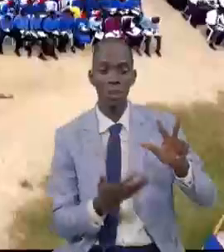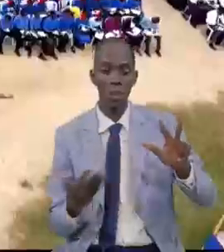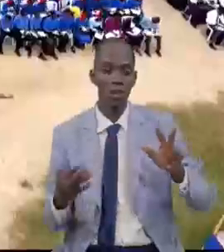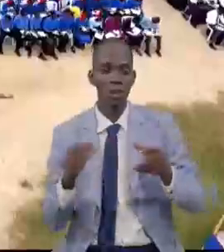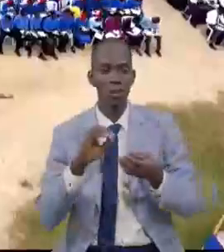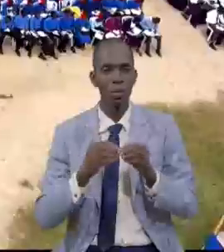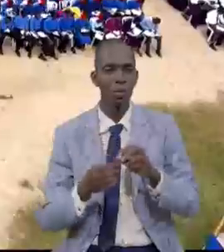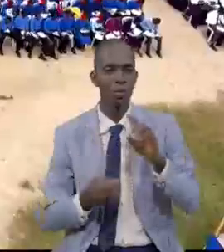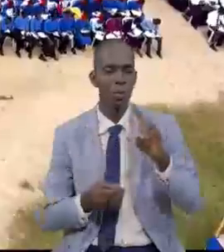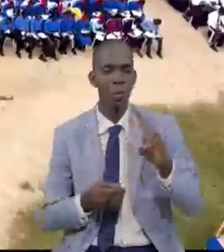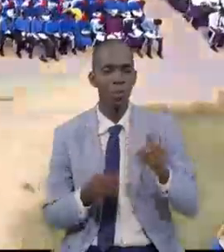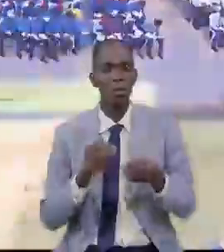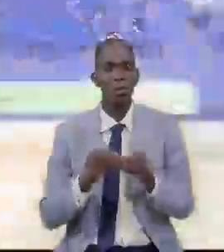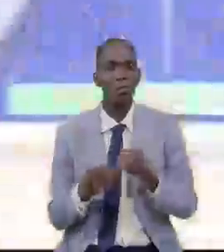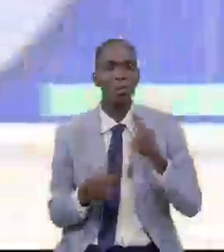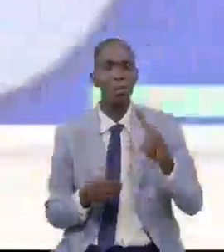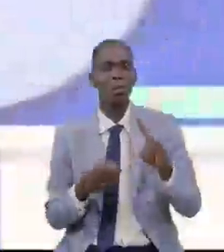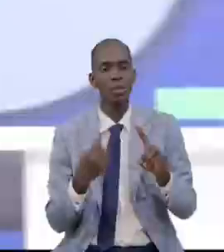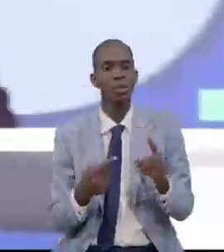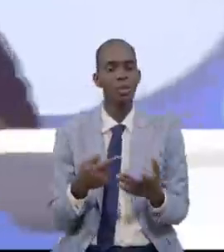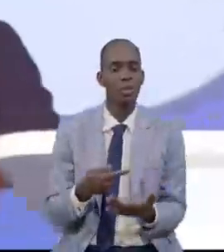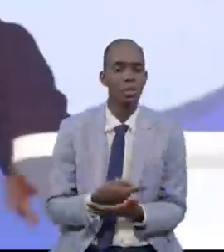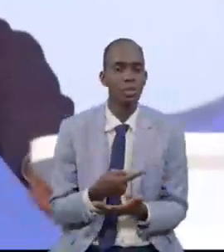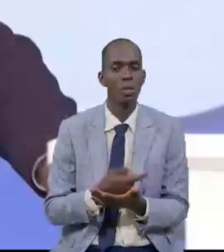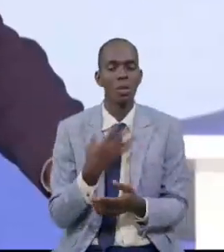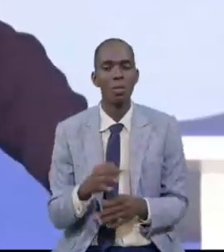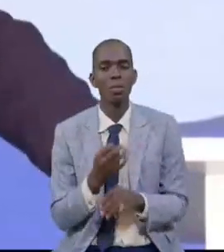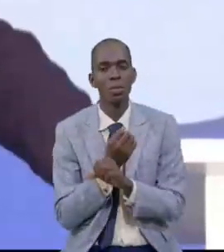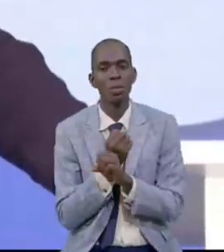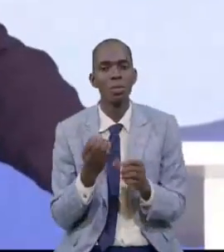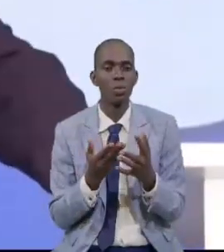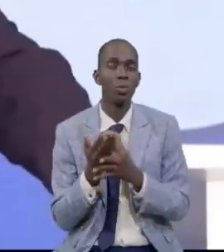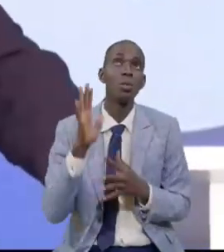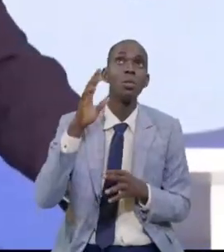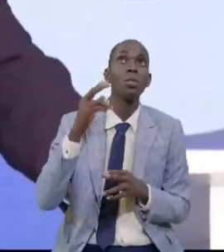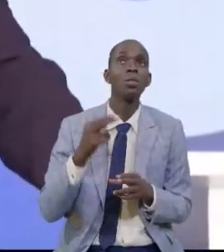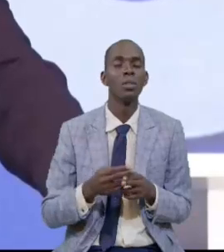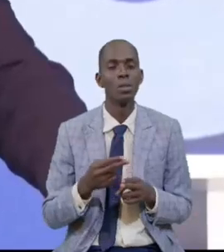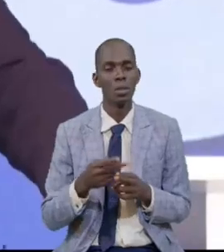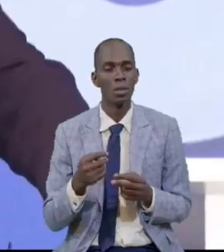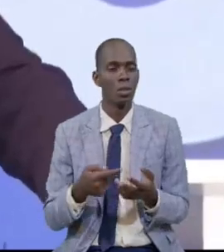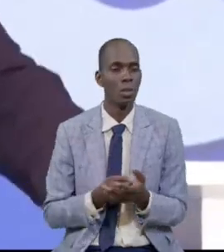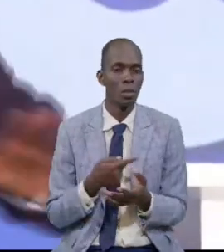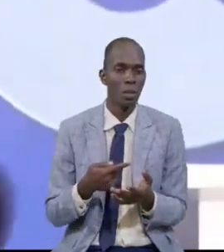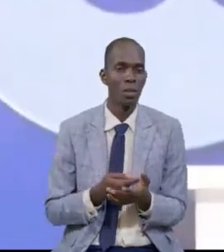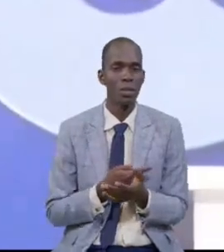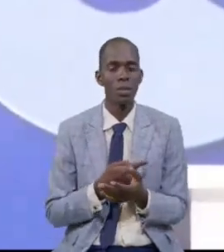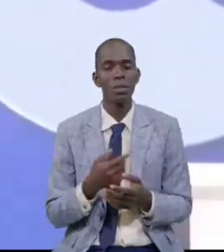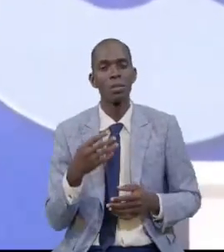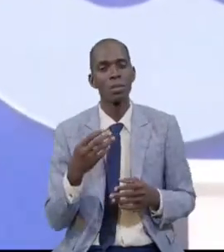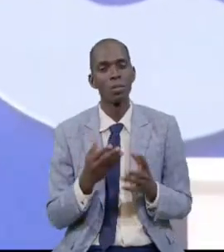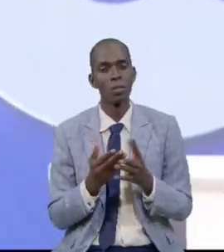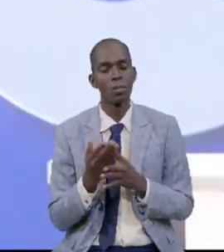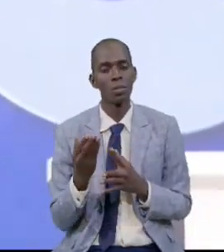Number one, the gospel of salvation through his name. The gospel. Learn that. The gospel